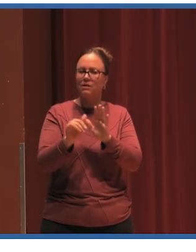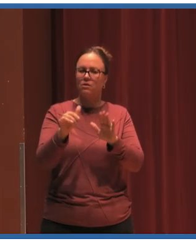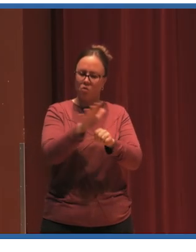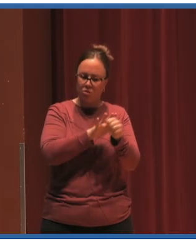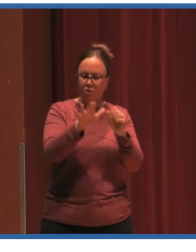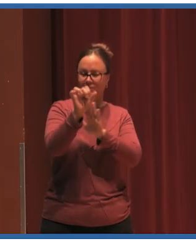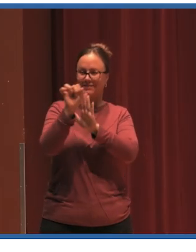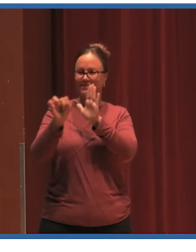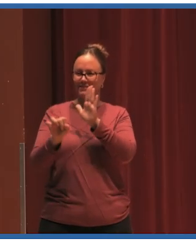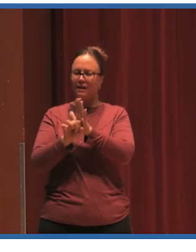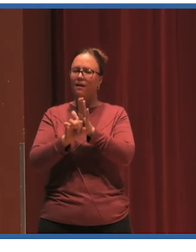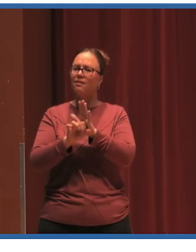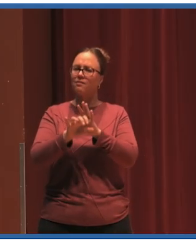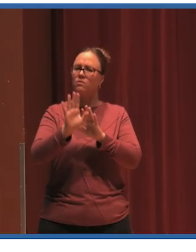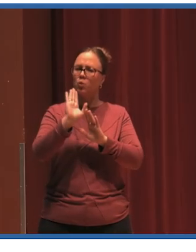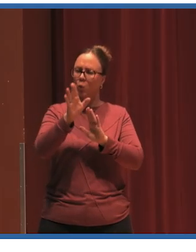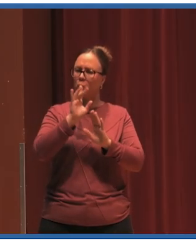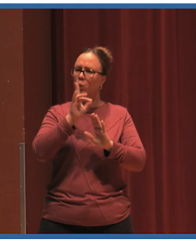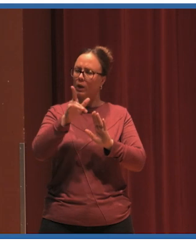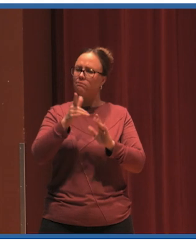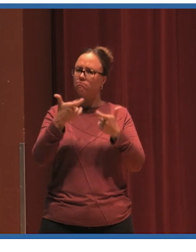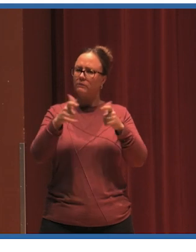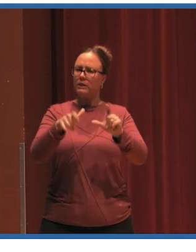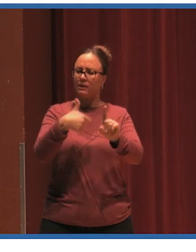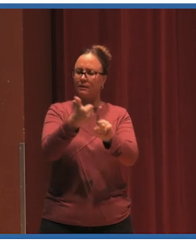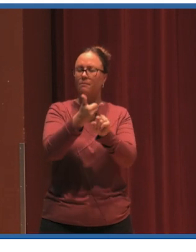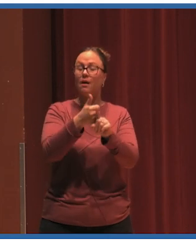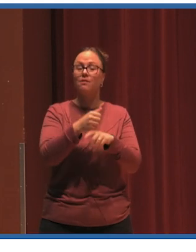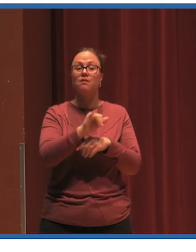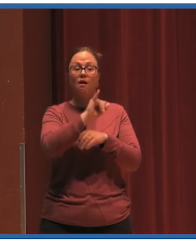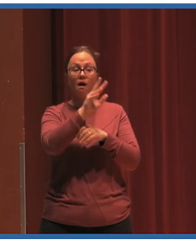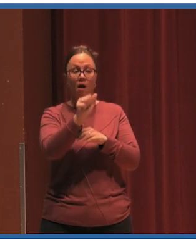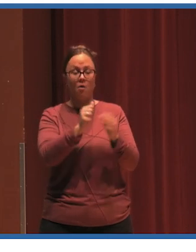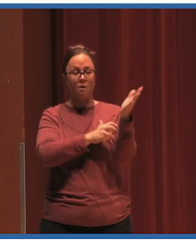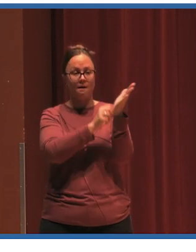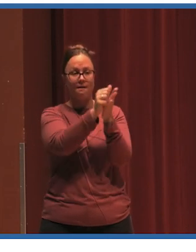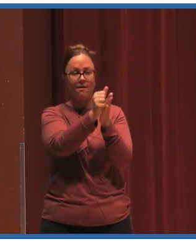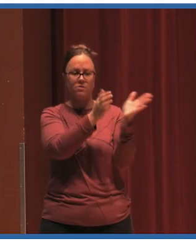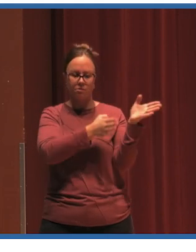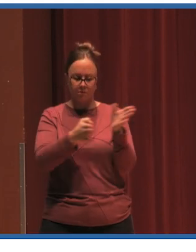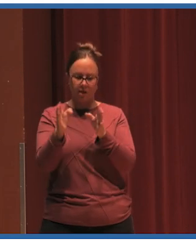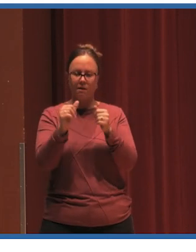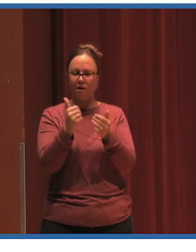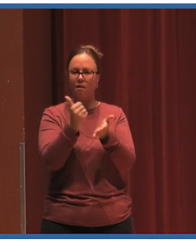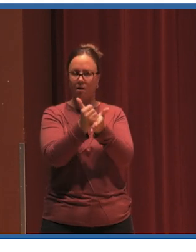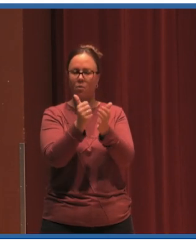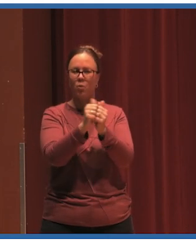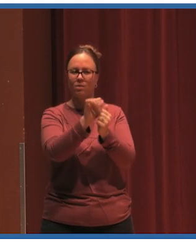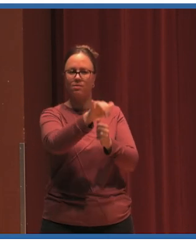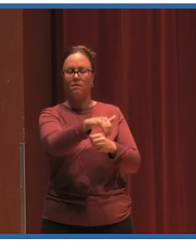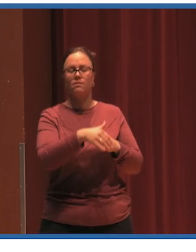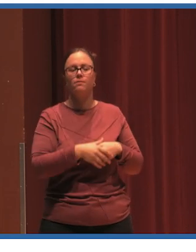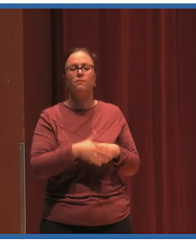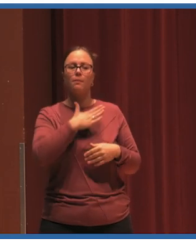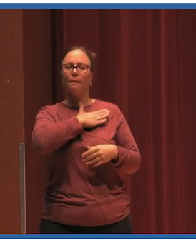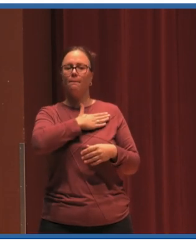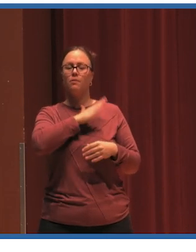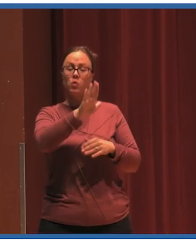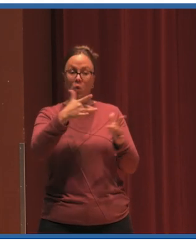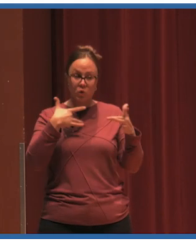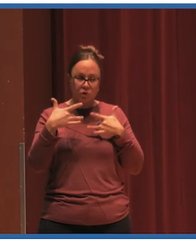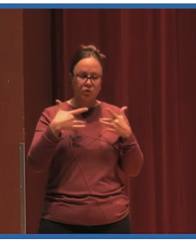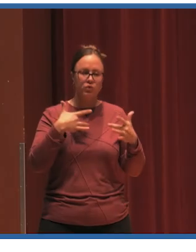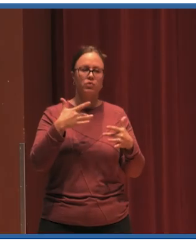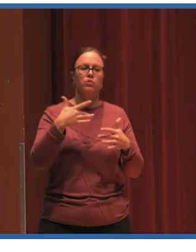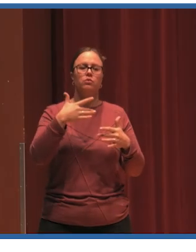can have a huge impact. The Iowa Cancer Plan can help with that. Please communicate your concerns and